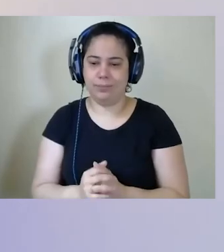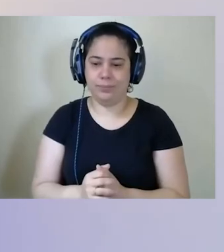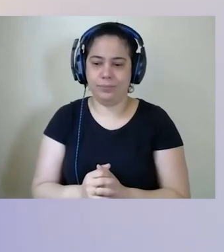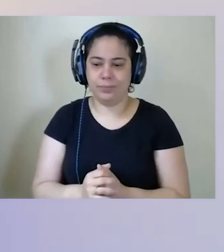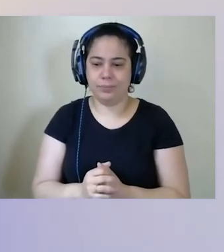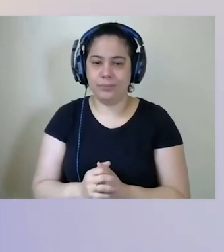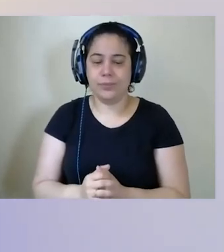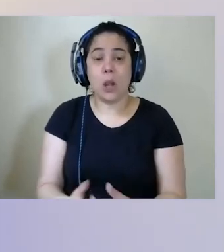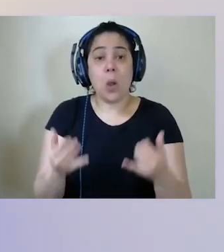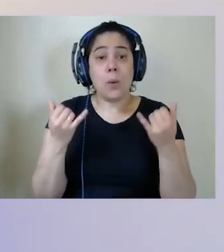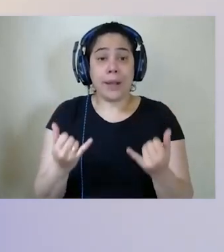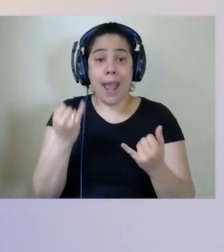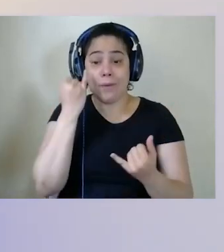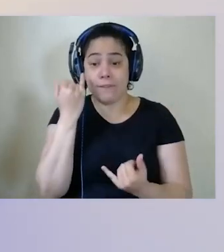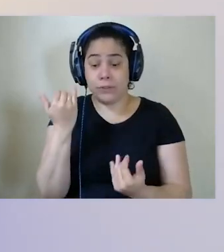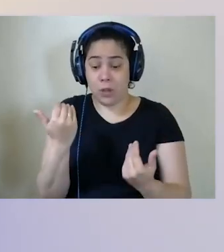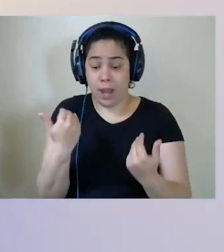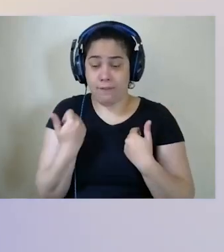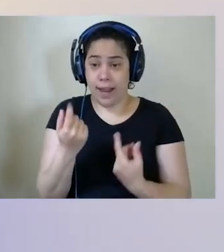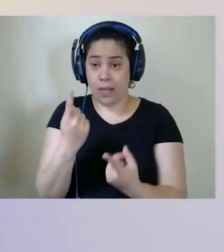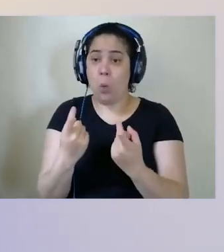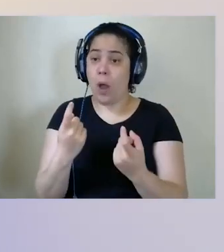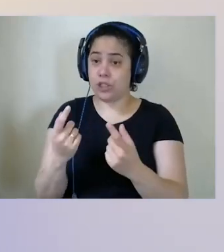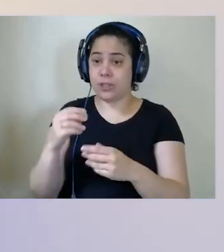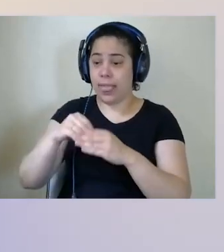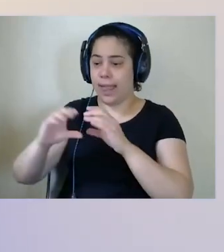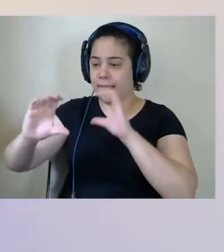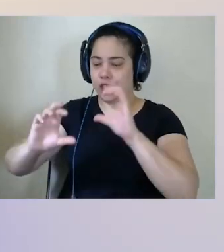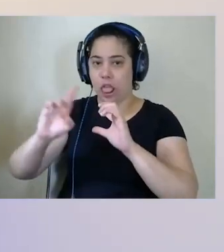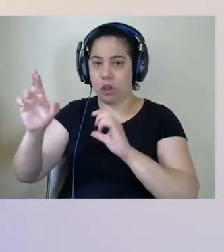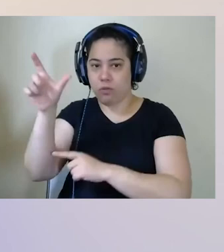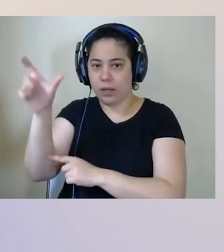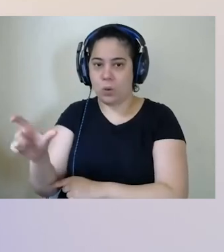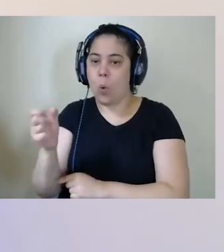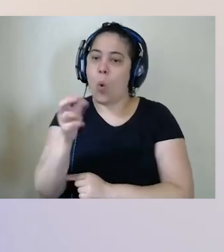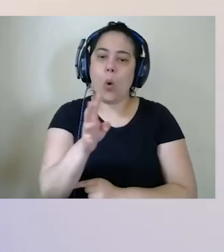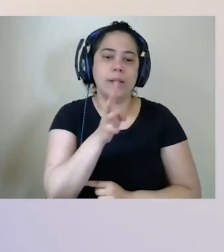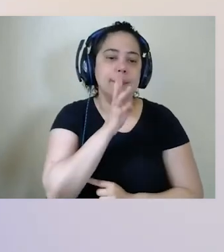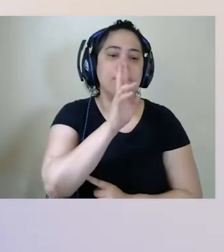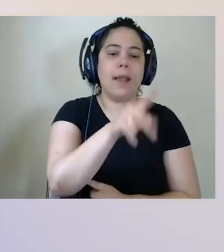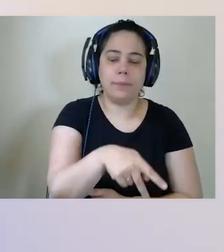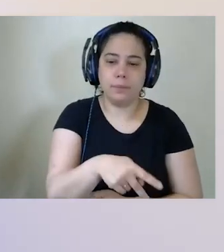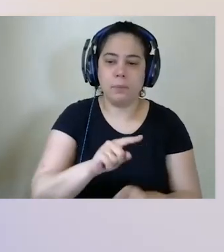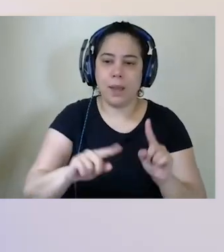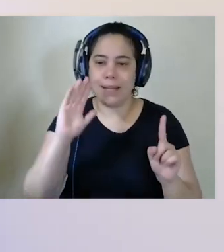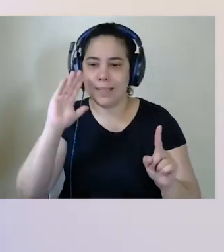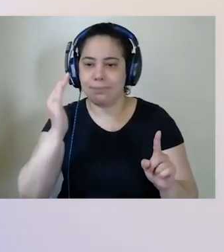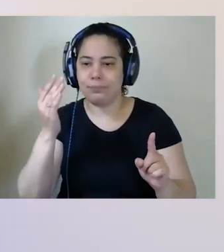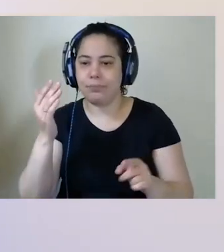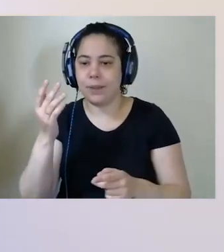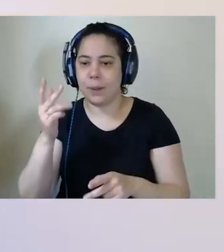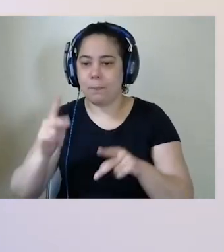you can either let me know in the chat or speak up. It looks like there's a lot of folks who